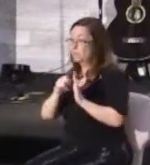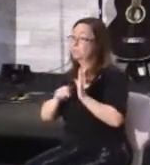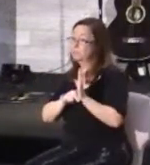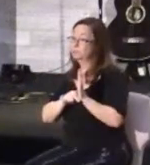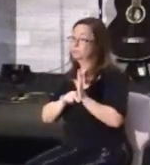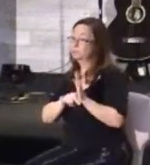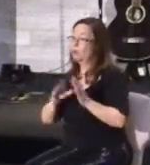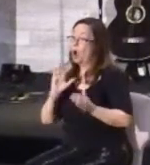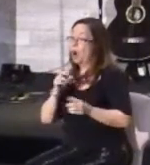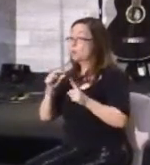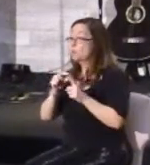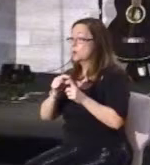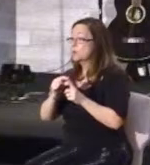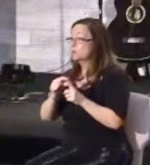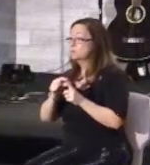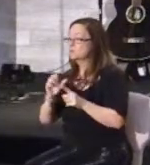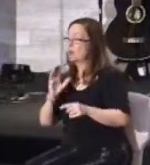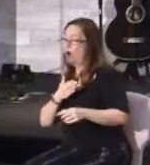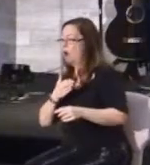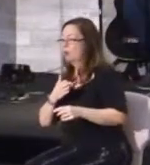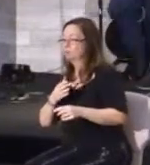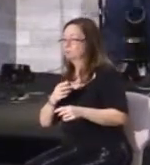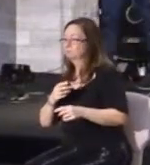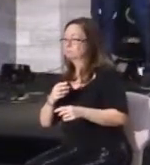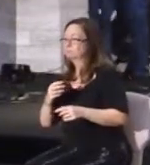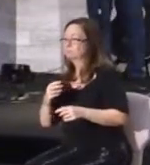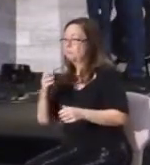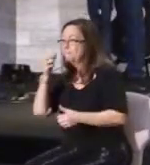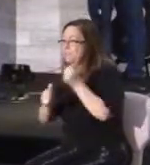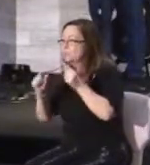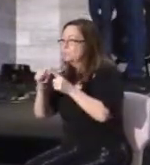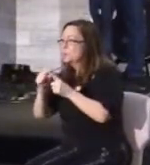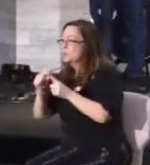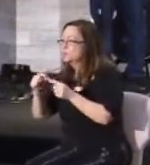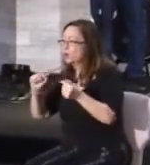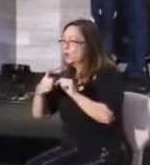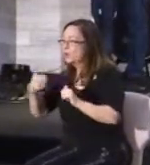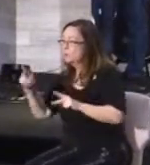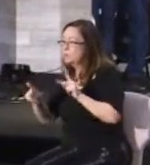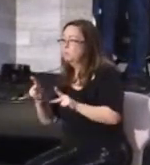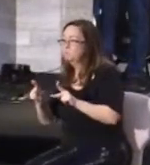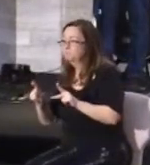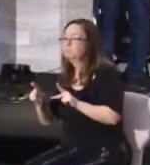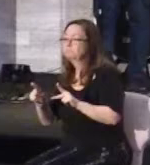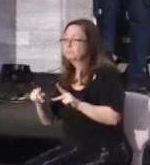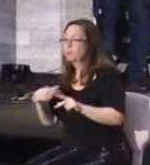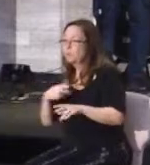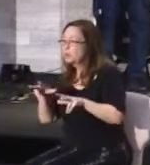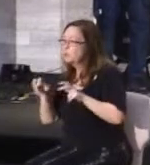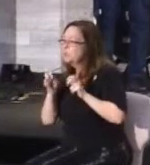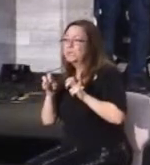words that we speak, the venom that we share, the posts that we write that cut people and hurt them very, very deeply. We're